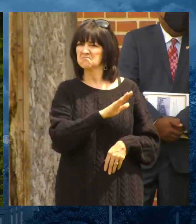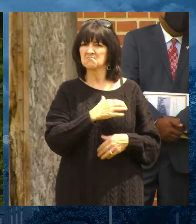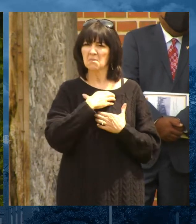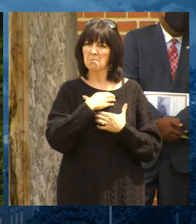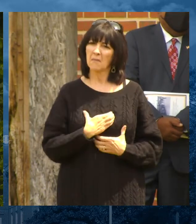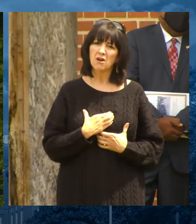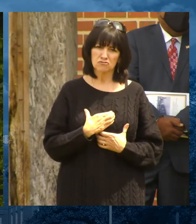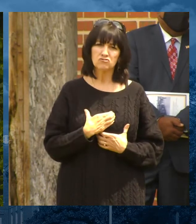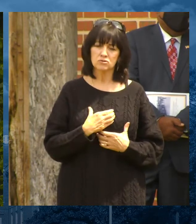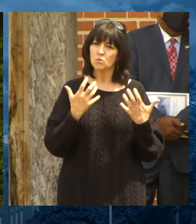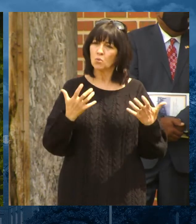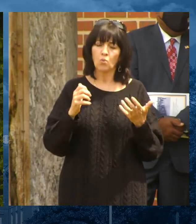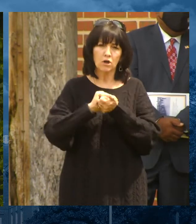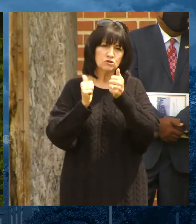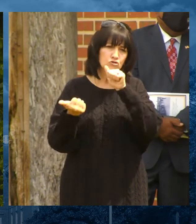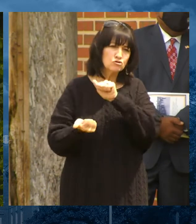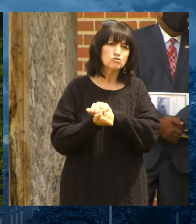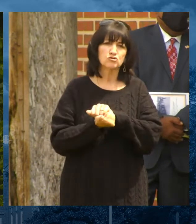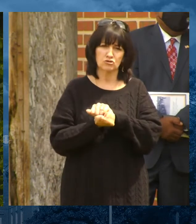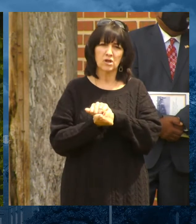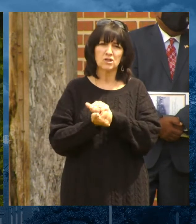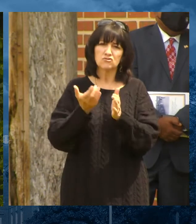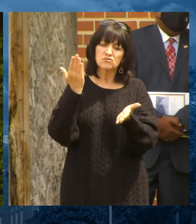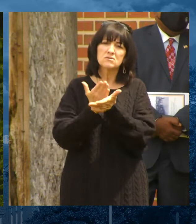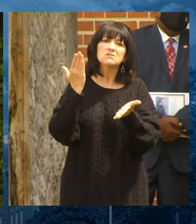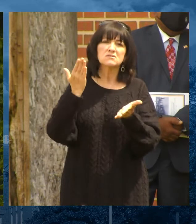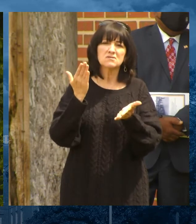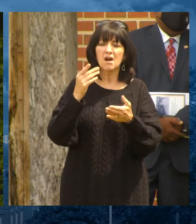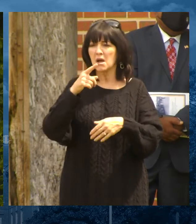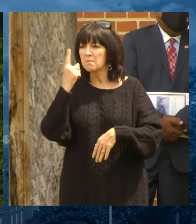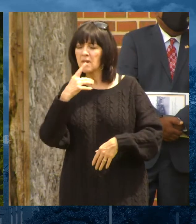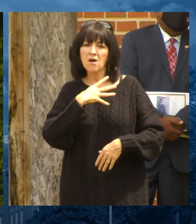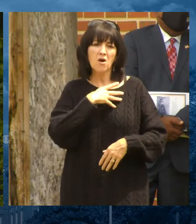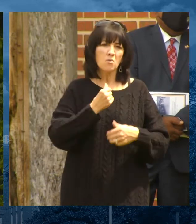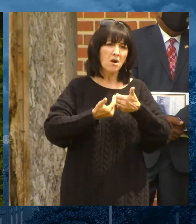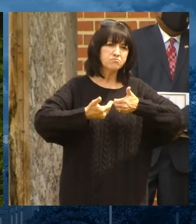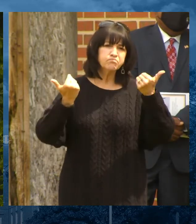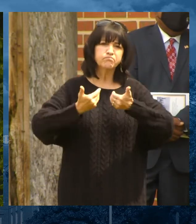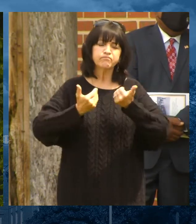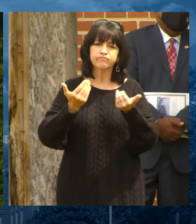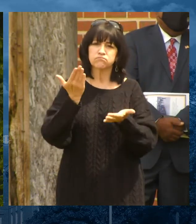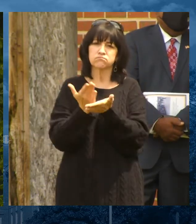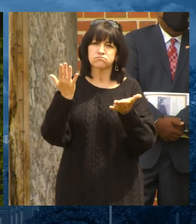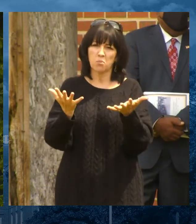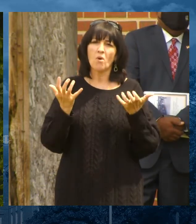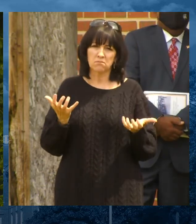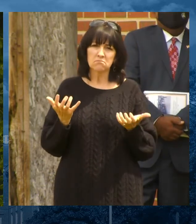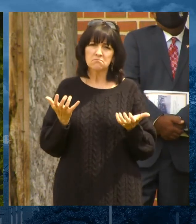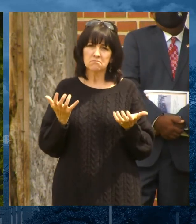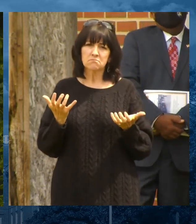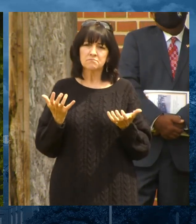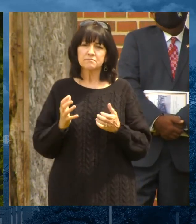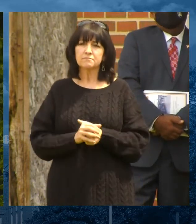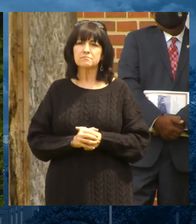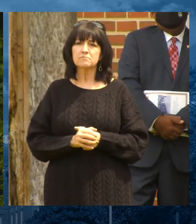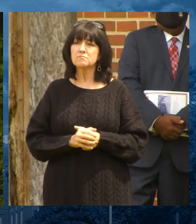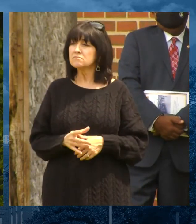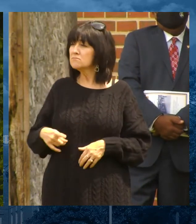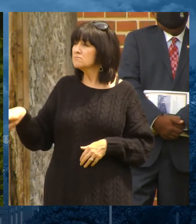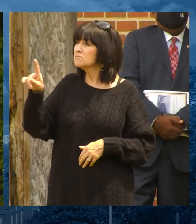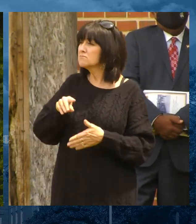history in race relations in Delaware. So students, let's talk a little bit about